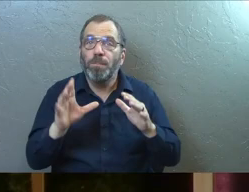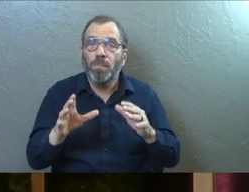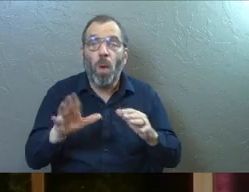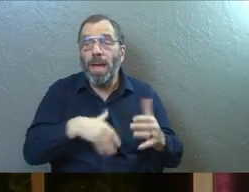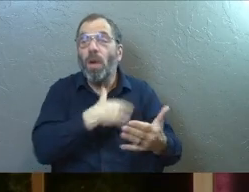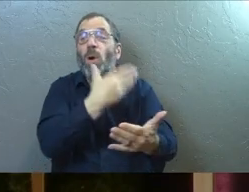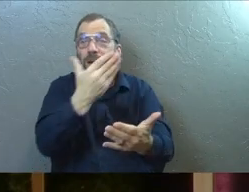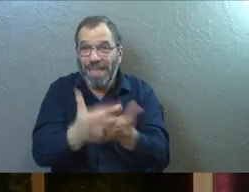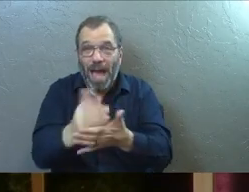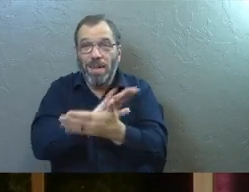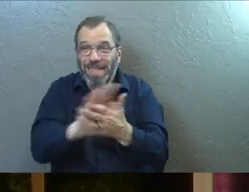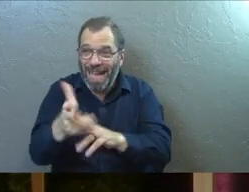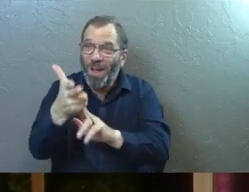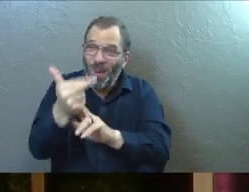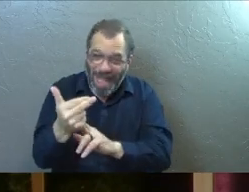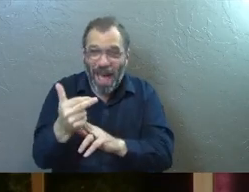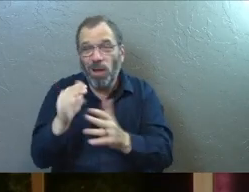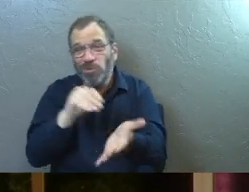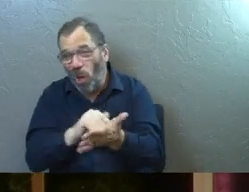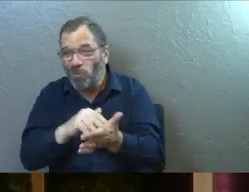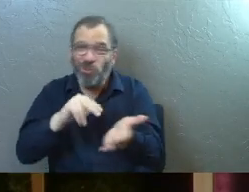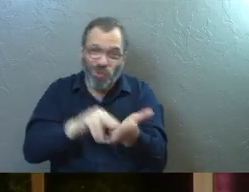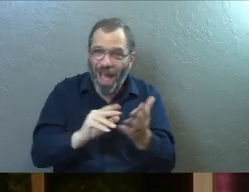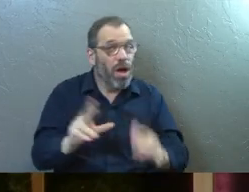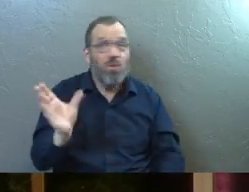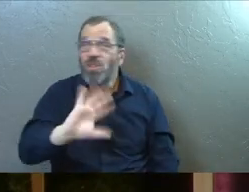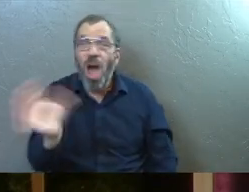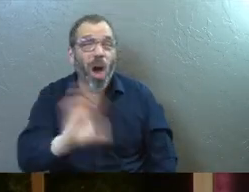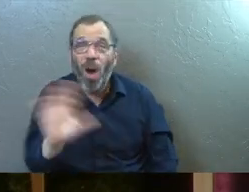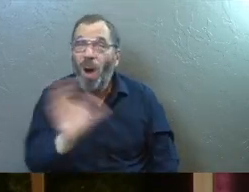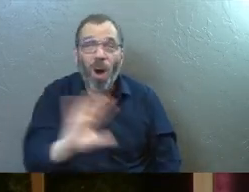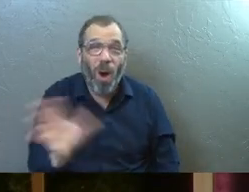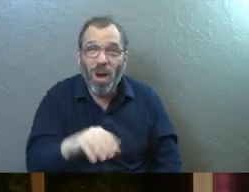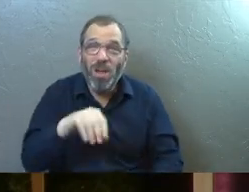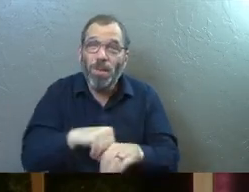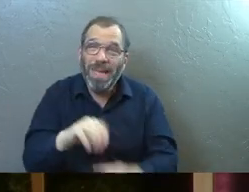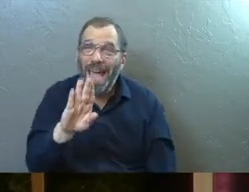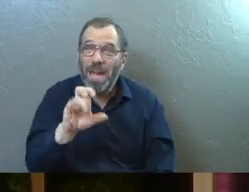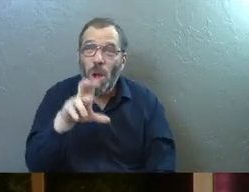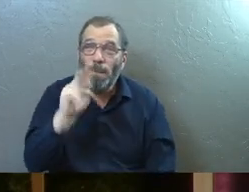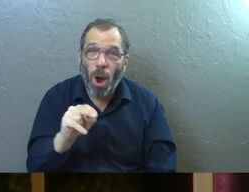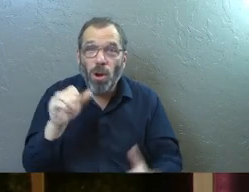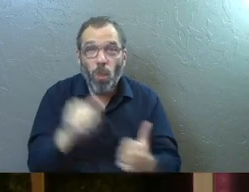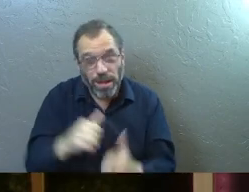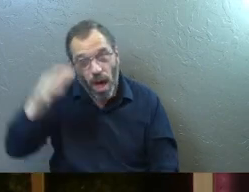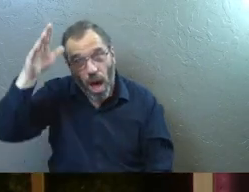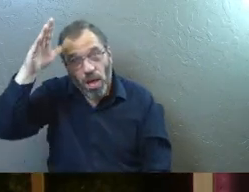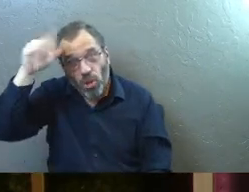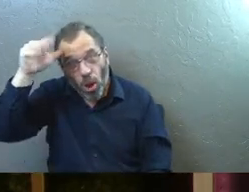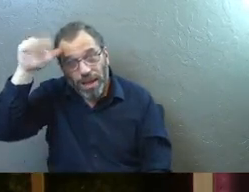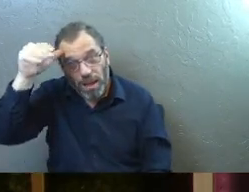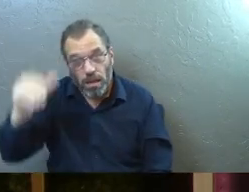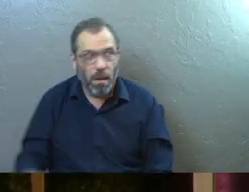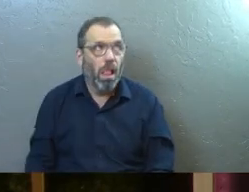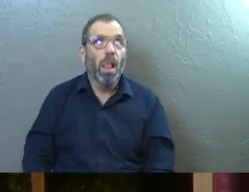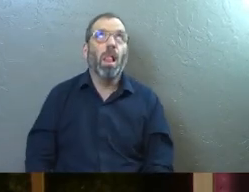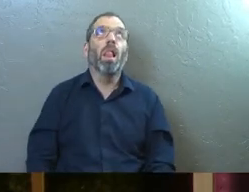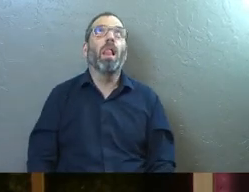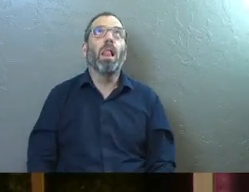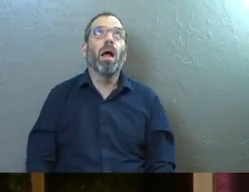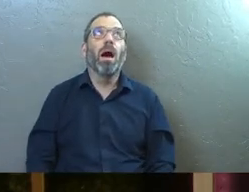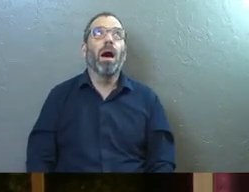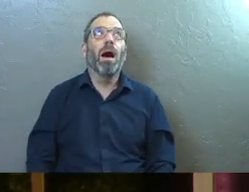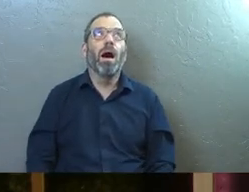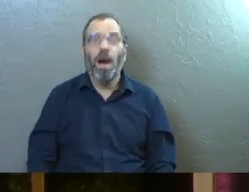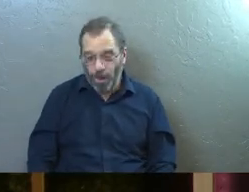least when we get there, we're going to have a nice hotel and some doctors and all that. No. You're going to be in a barn with a donkey, you know? Like, that is not what